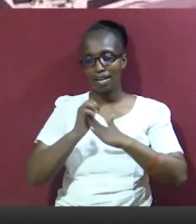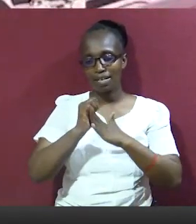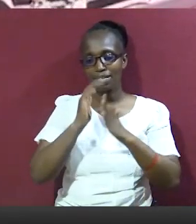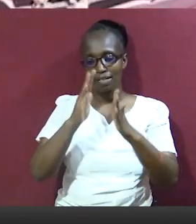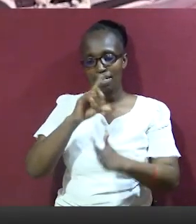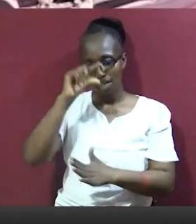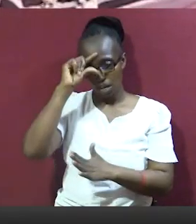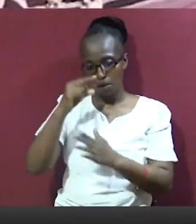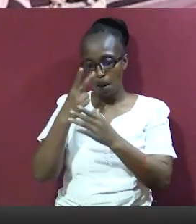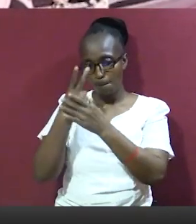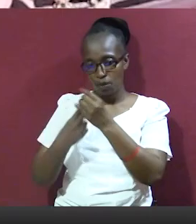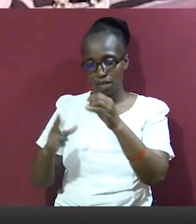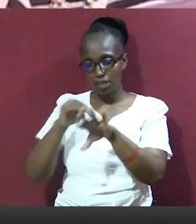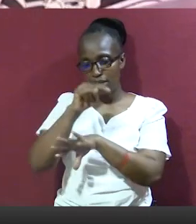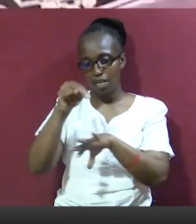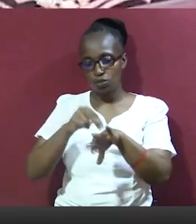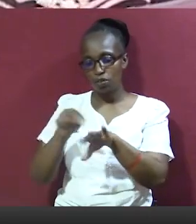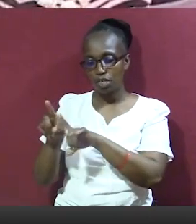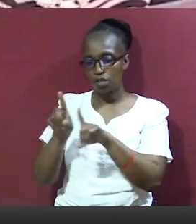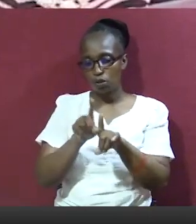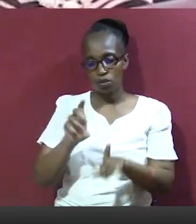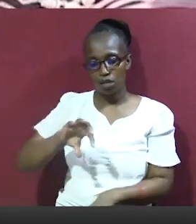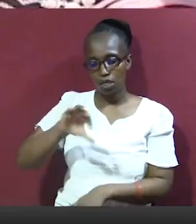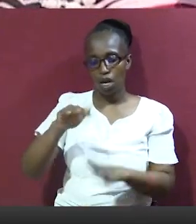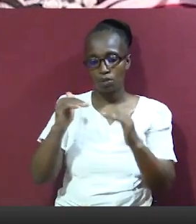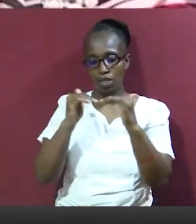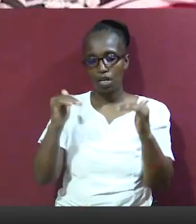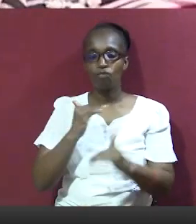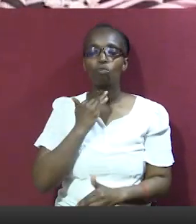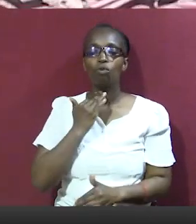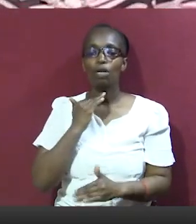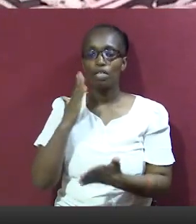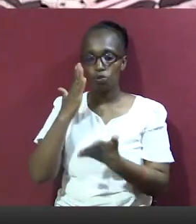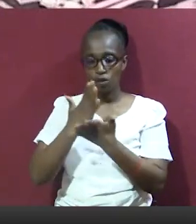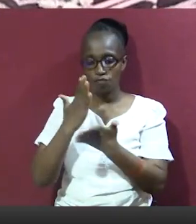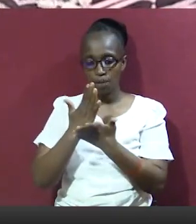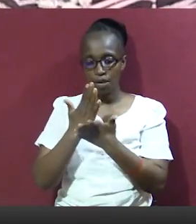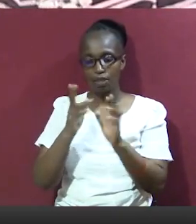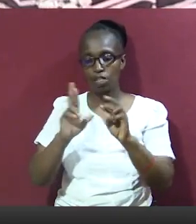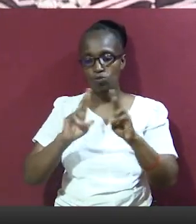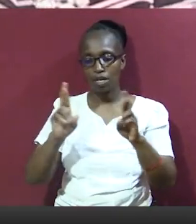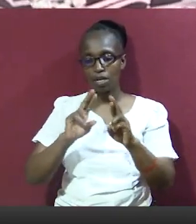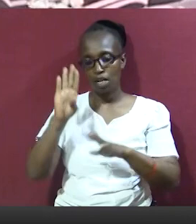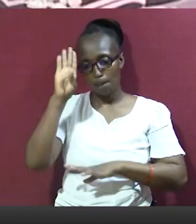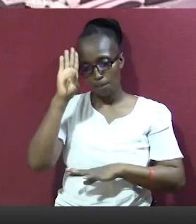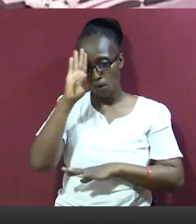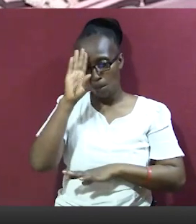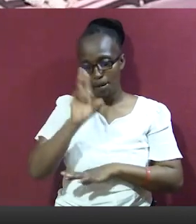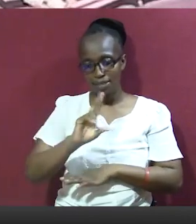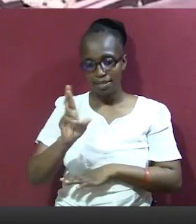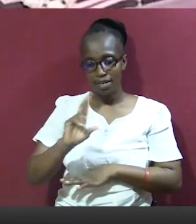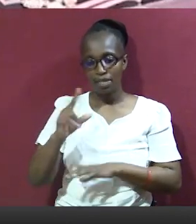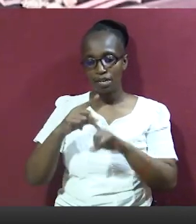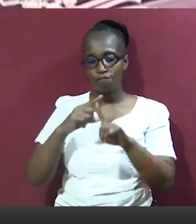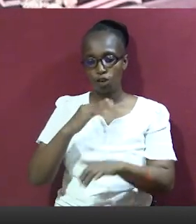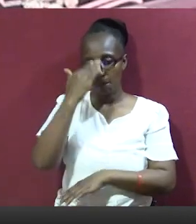the national and at the county level. We want to just confirm to you that we are ready, Bungoma is ready,